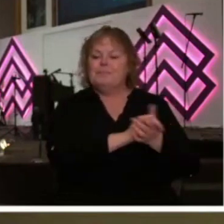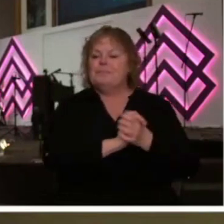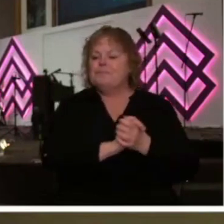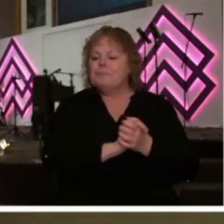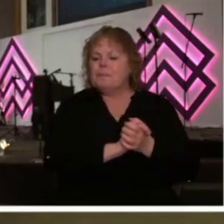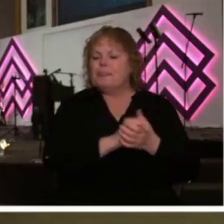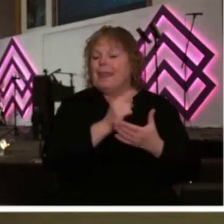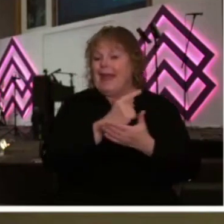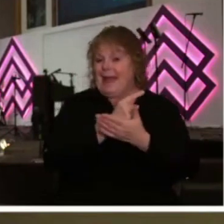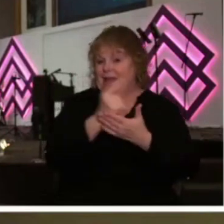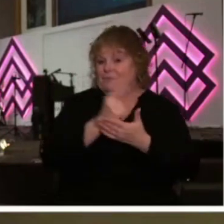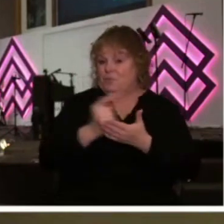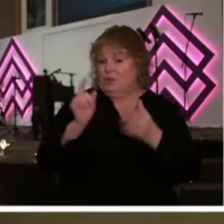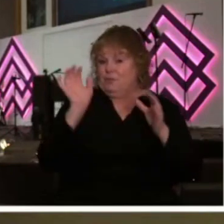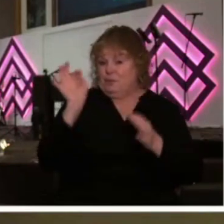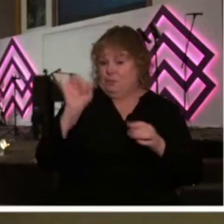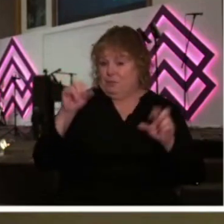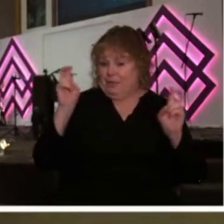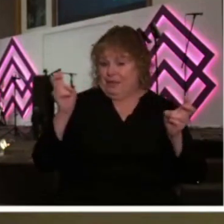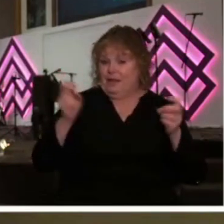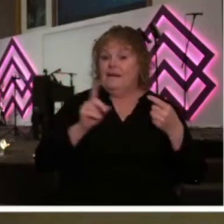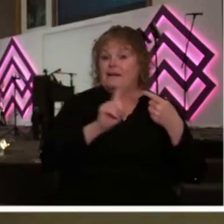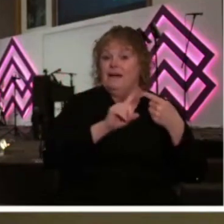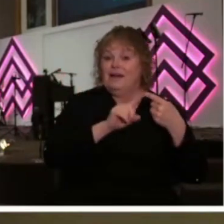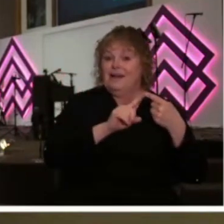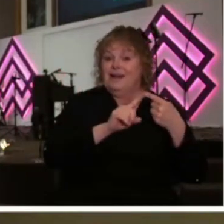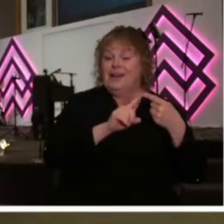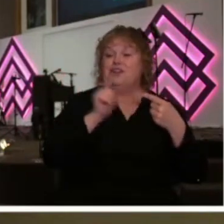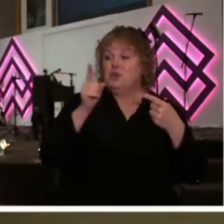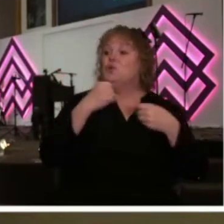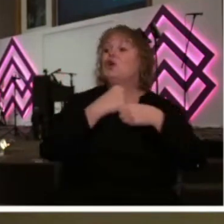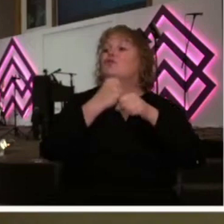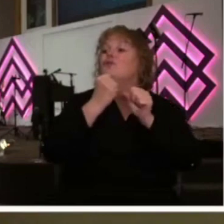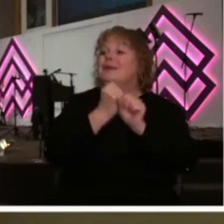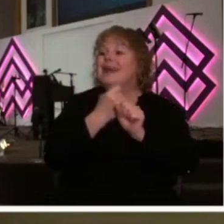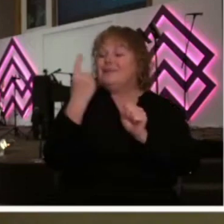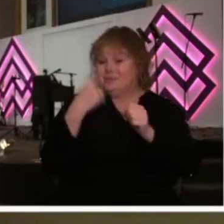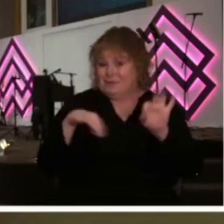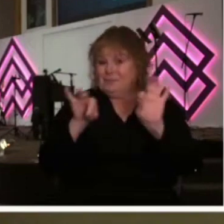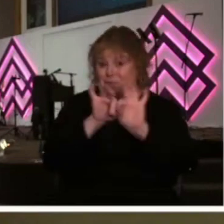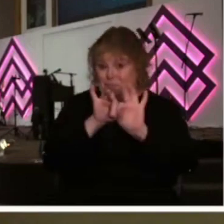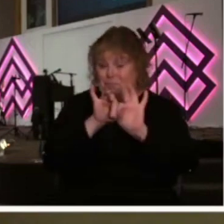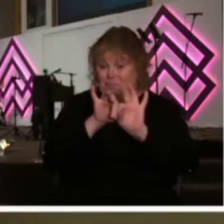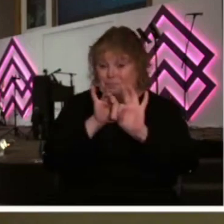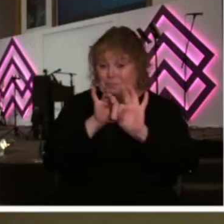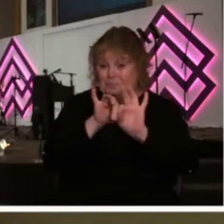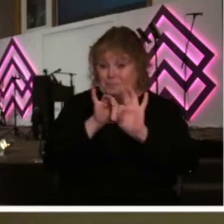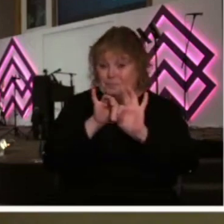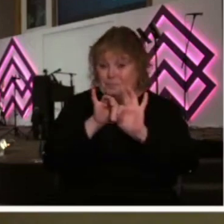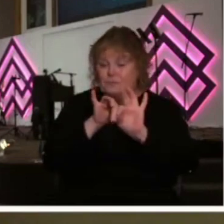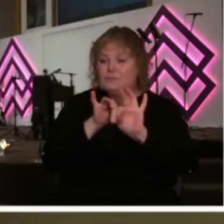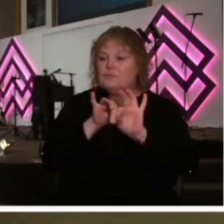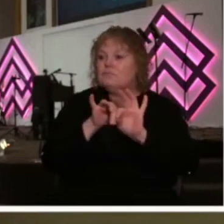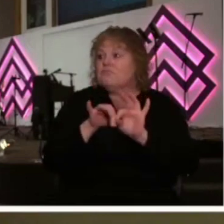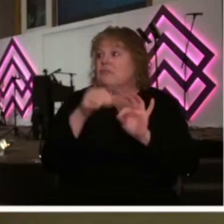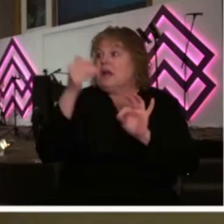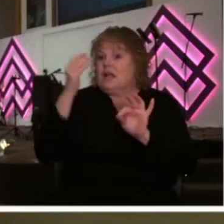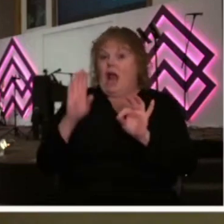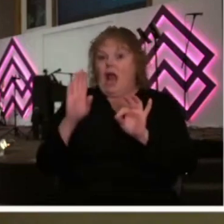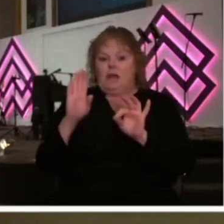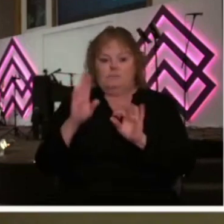these weeks. Number one, you were created for significance. There's not a one of you sitting here today that God did